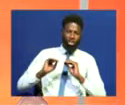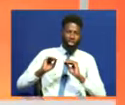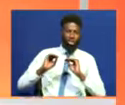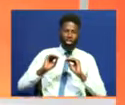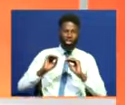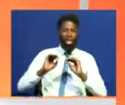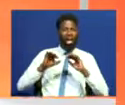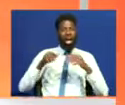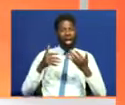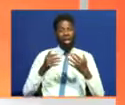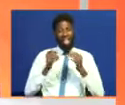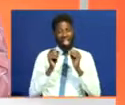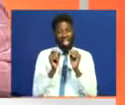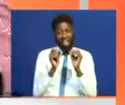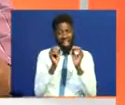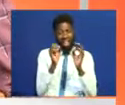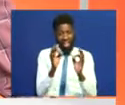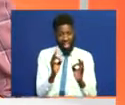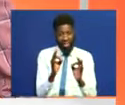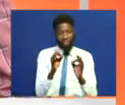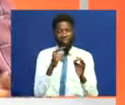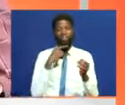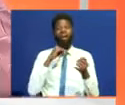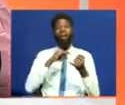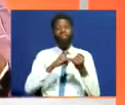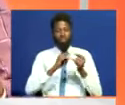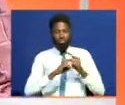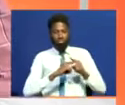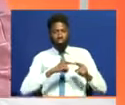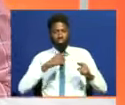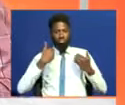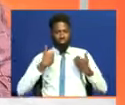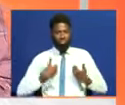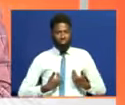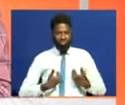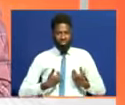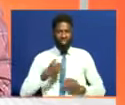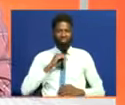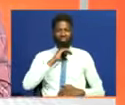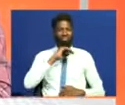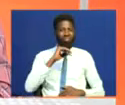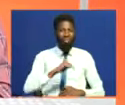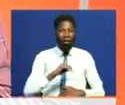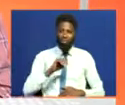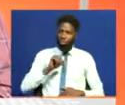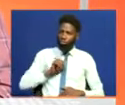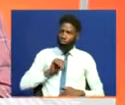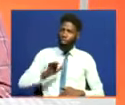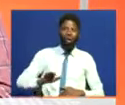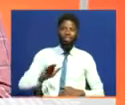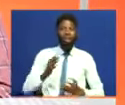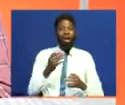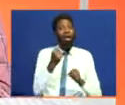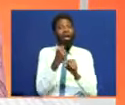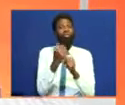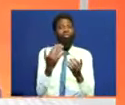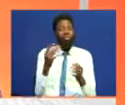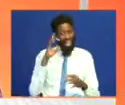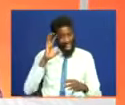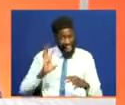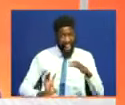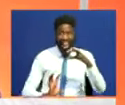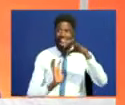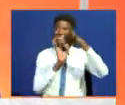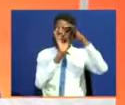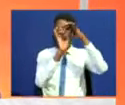me, if my husband kills me, mm-hmm. then what do you expect about my son and my daughter to do? They will emulate. the same. Okay, so it's the high